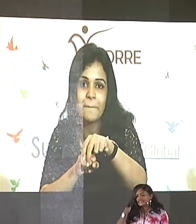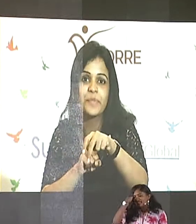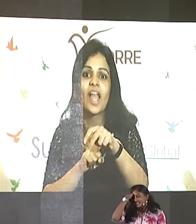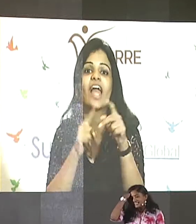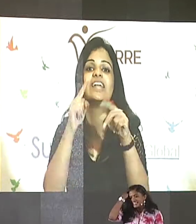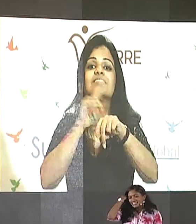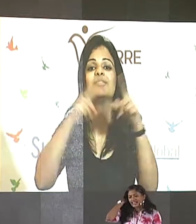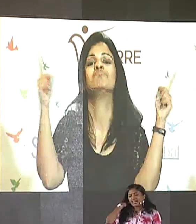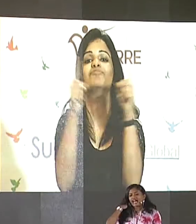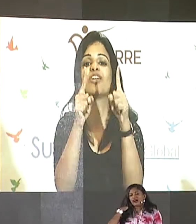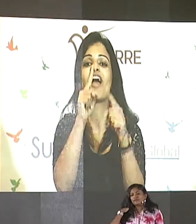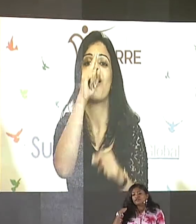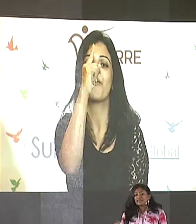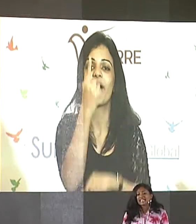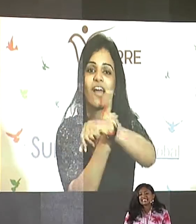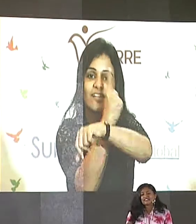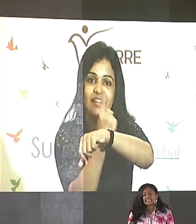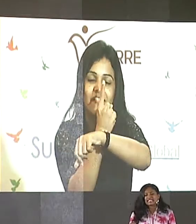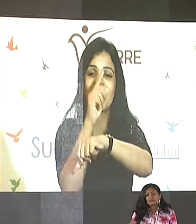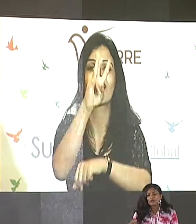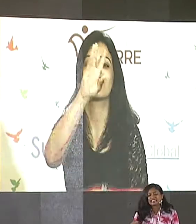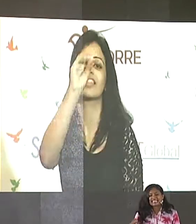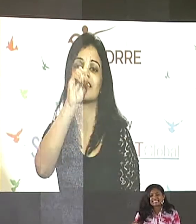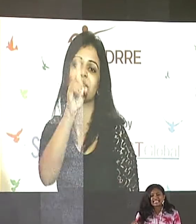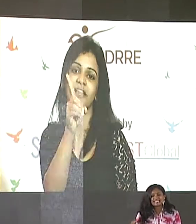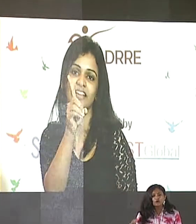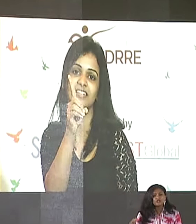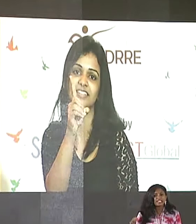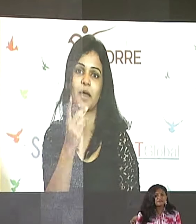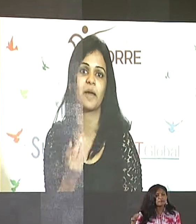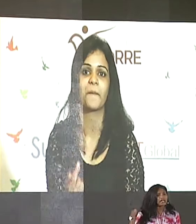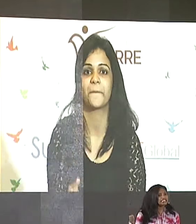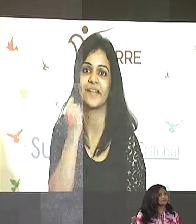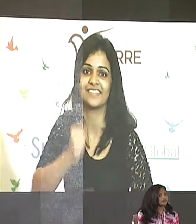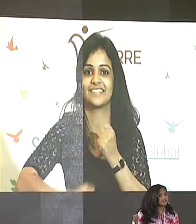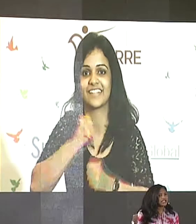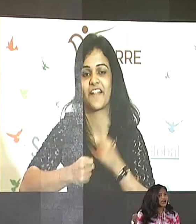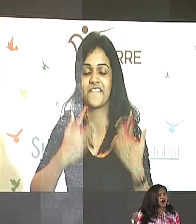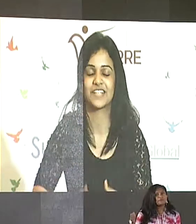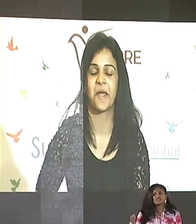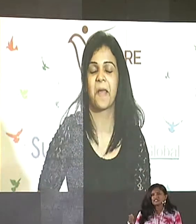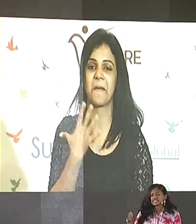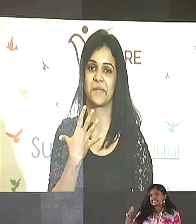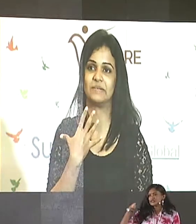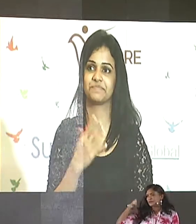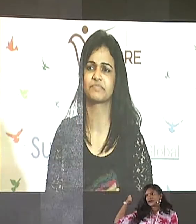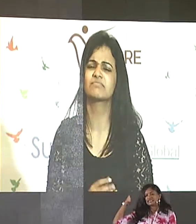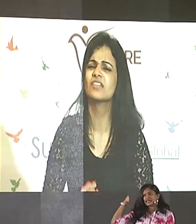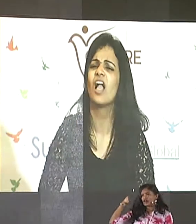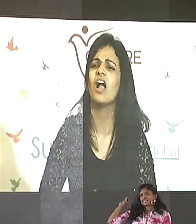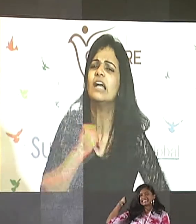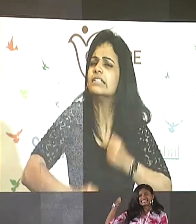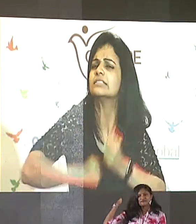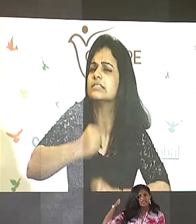But for me, I think running more than anything else also gives me multiple opportunities to point